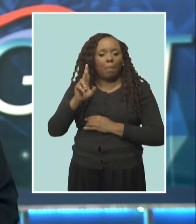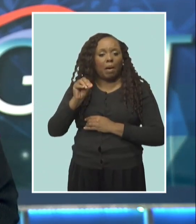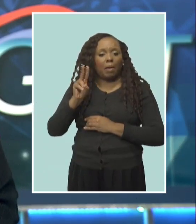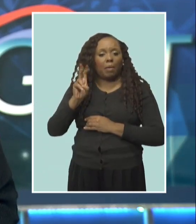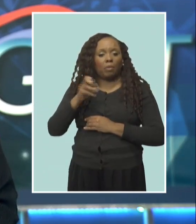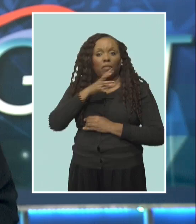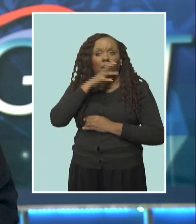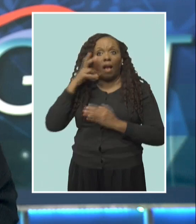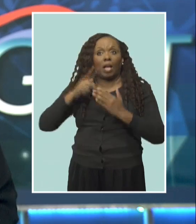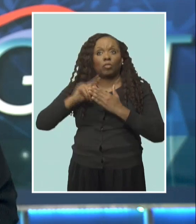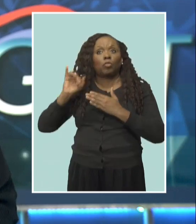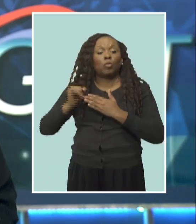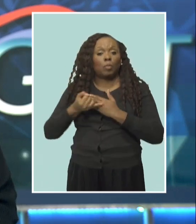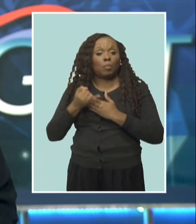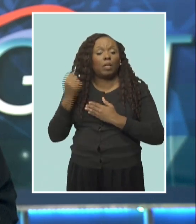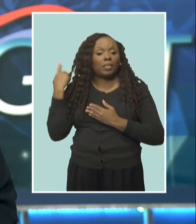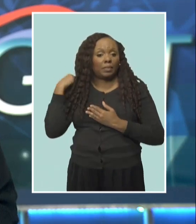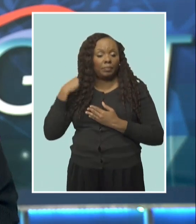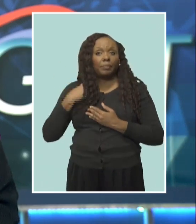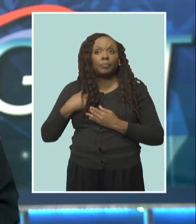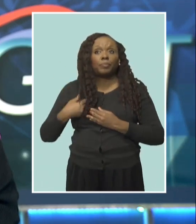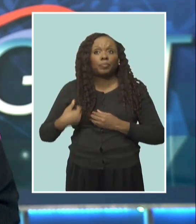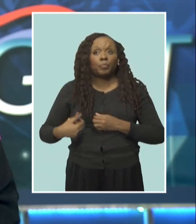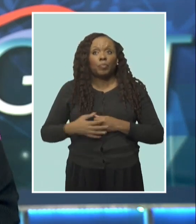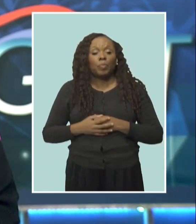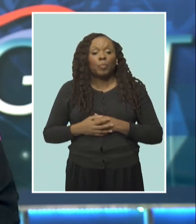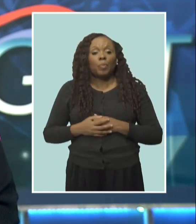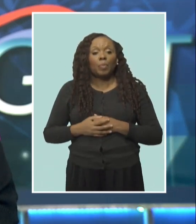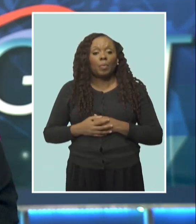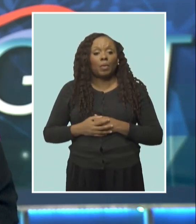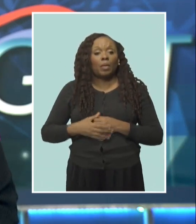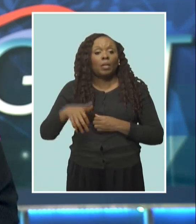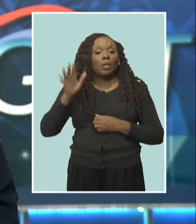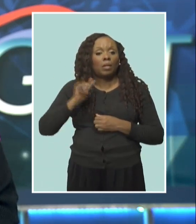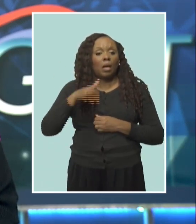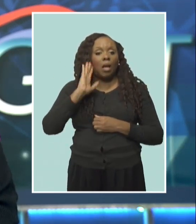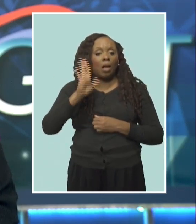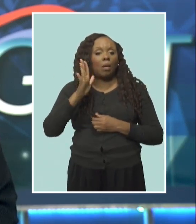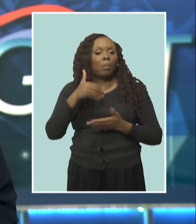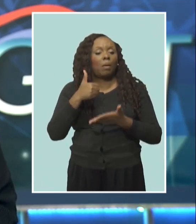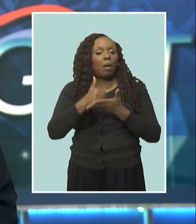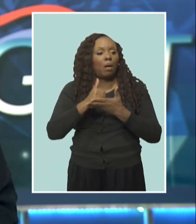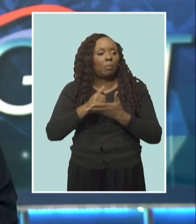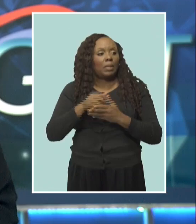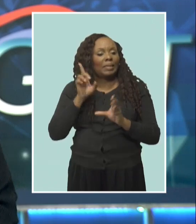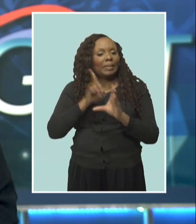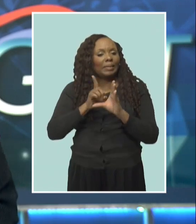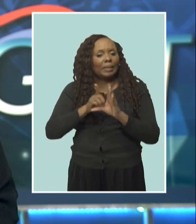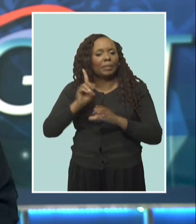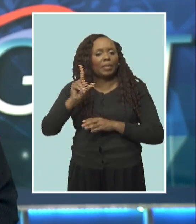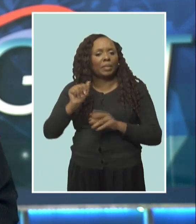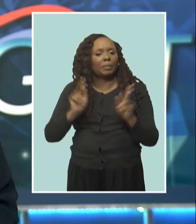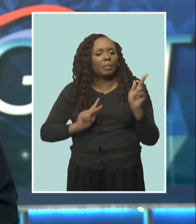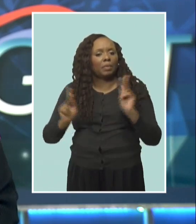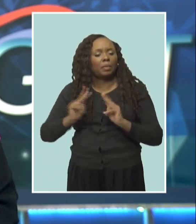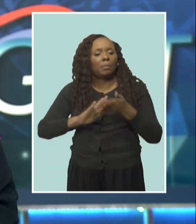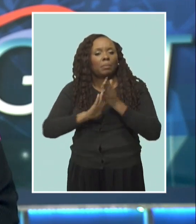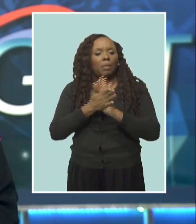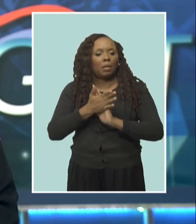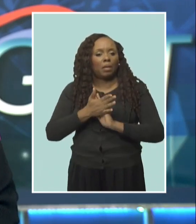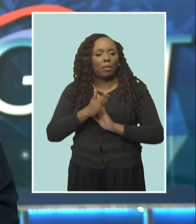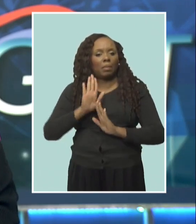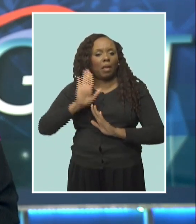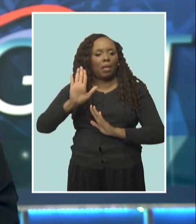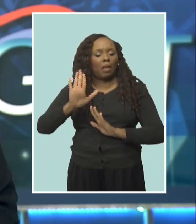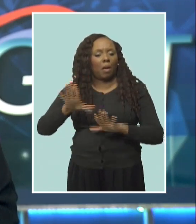restart the mangrove agricultural project. It's an initiative to help members of the differently abled community become